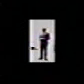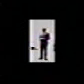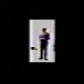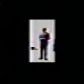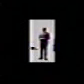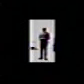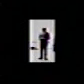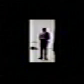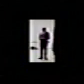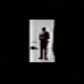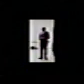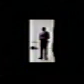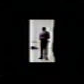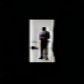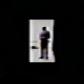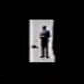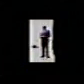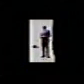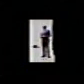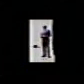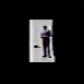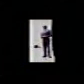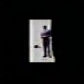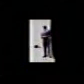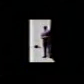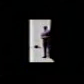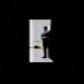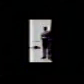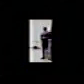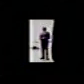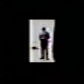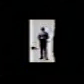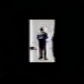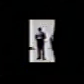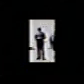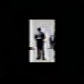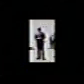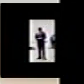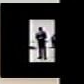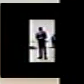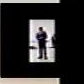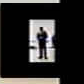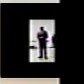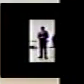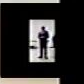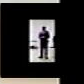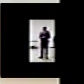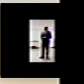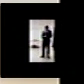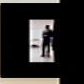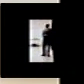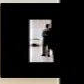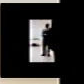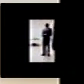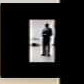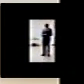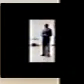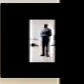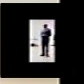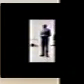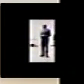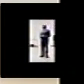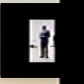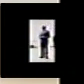verse 27, and it shall come to pass, it has come to pass already, in that day, that his body shall